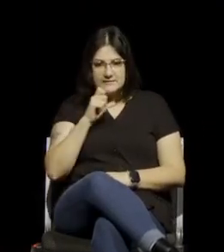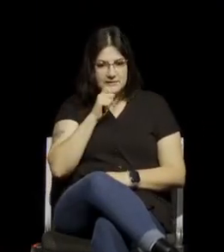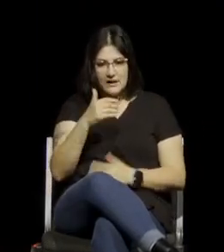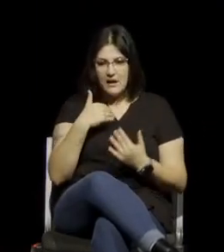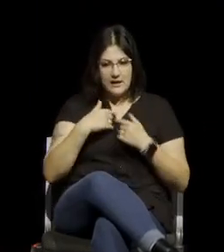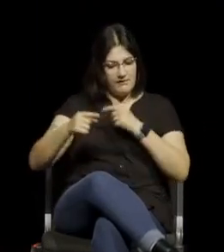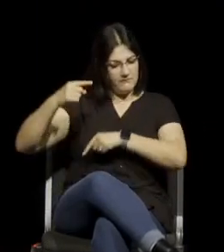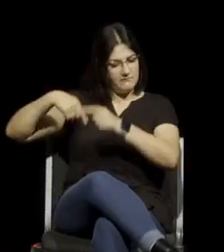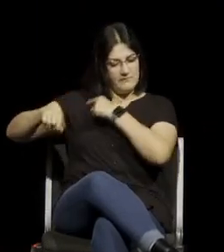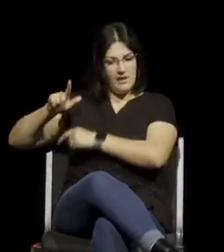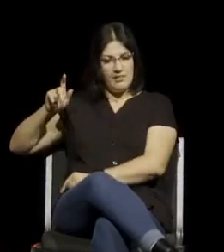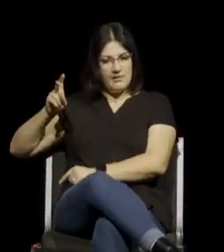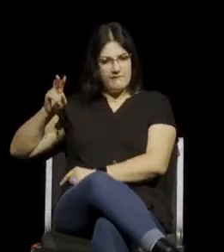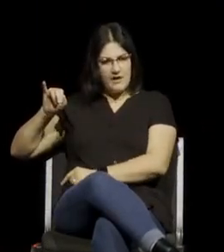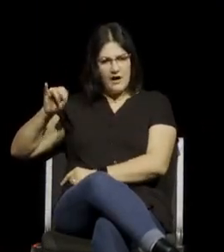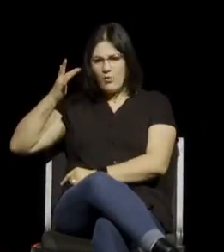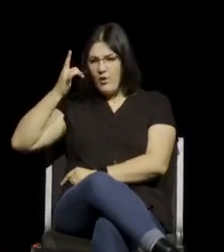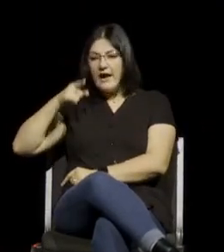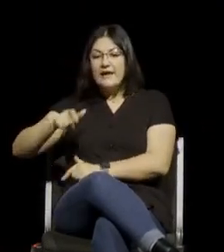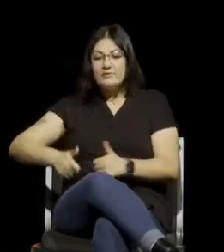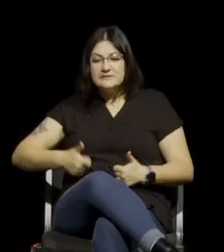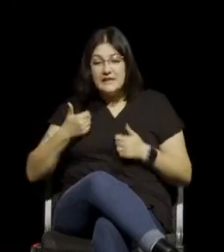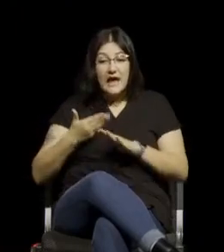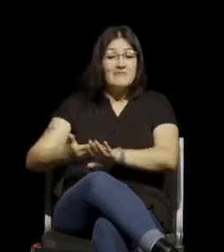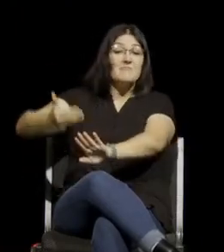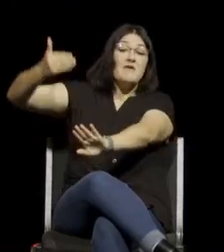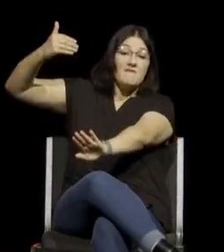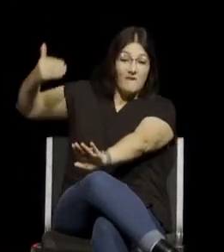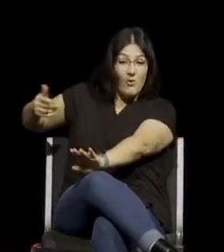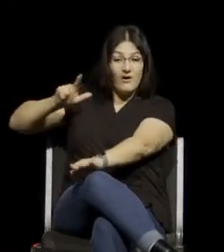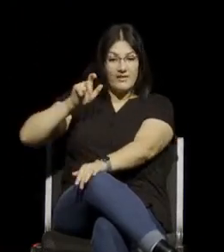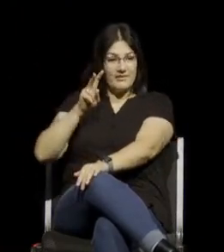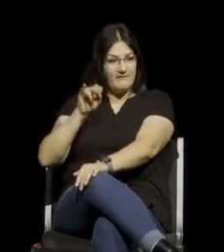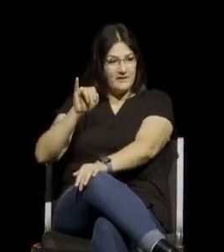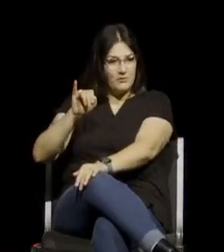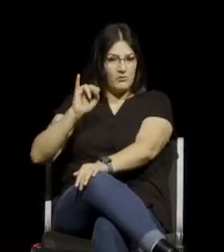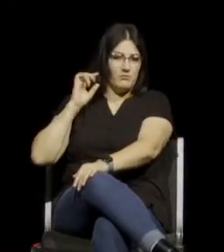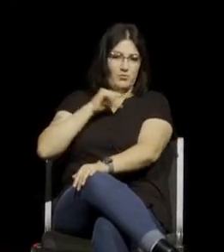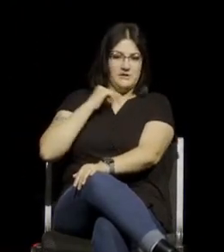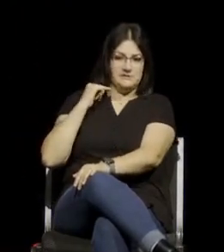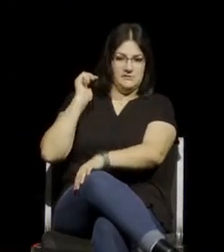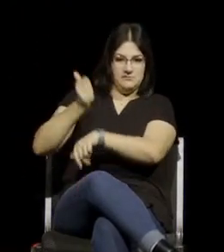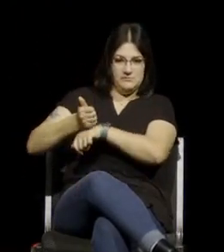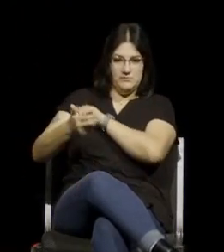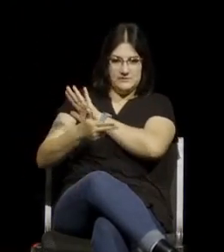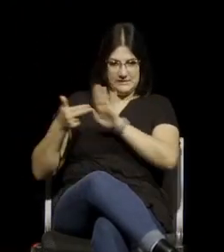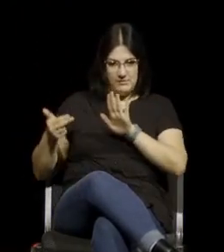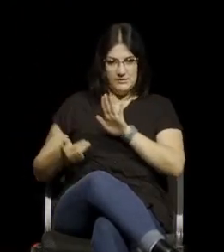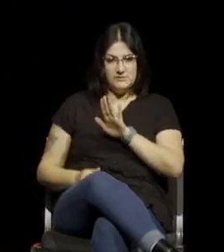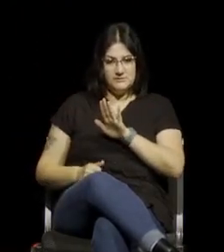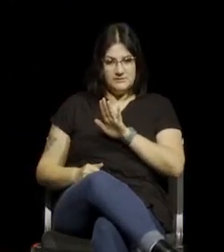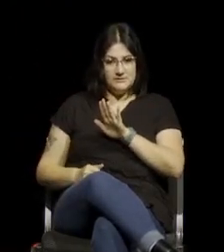descent from Levi. Why? Because he was alive before the Levitical priesthood was set up.